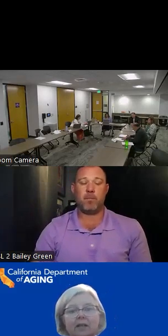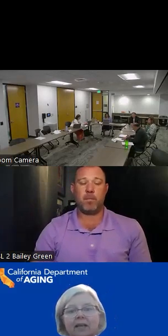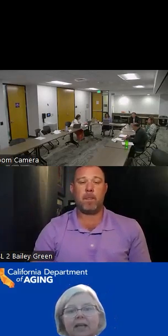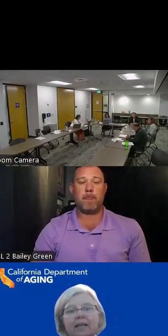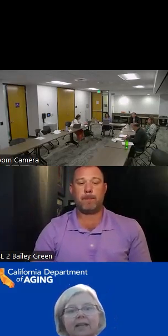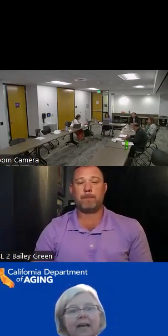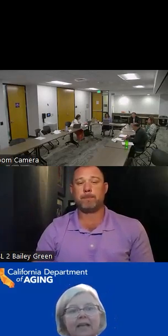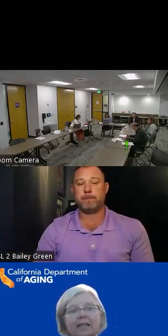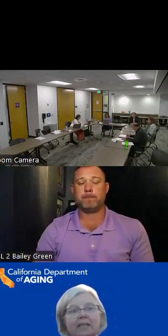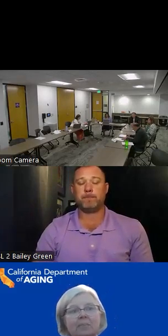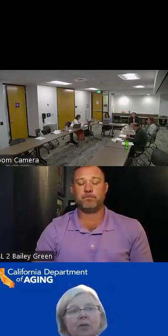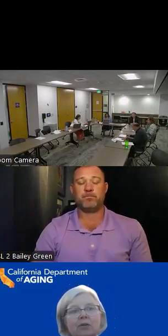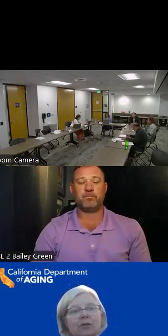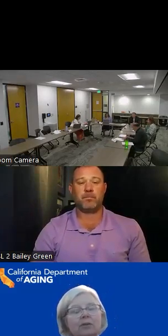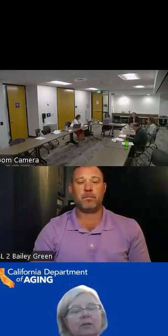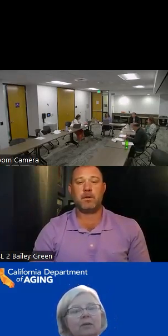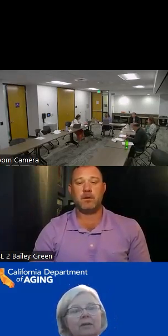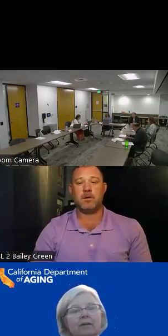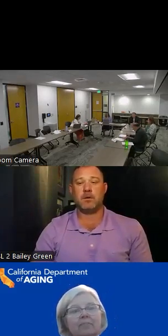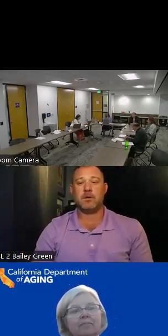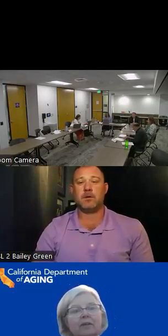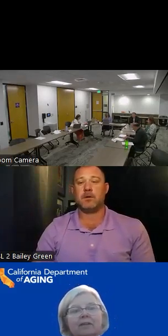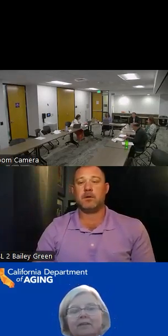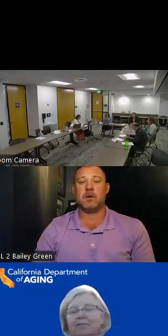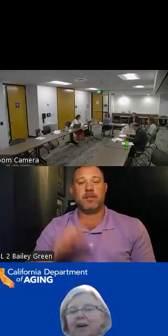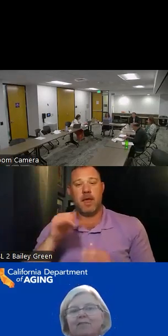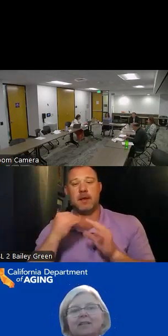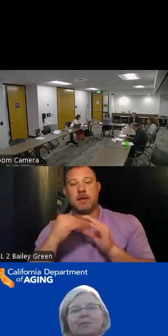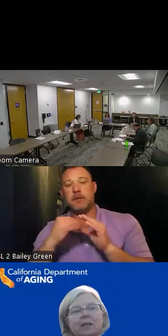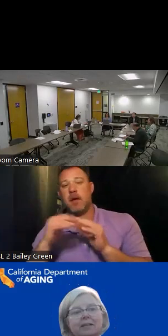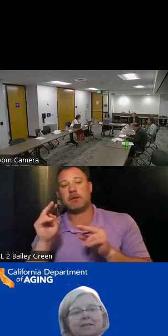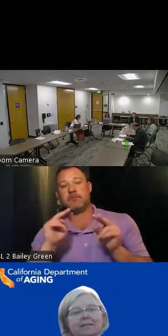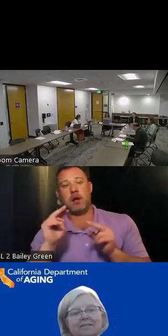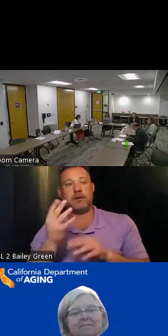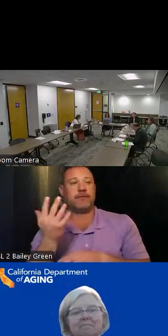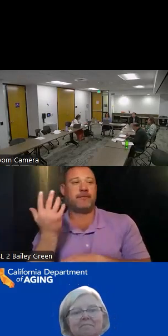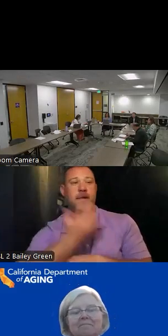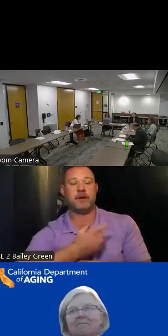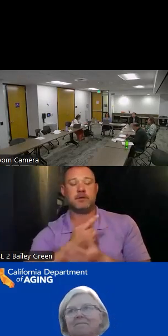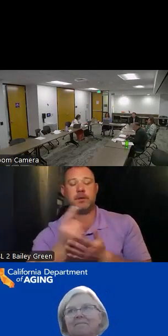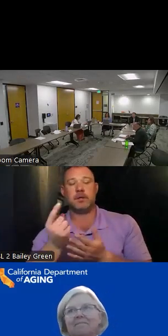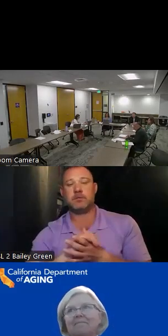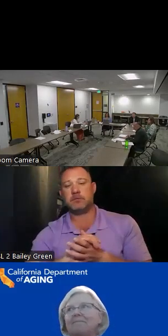aging.ca.gov. And that is monitored 5 days a week.